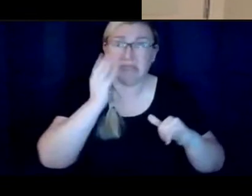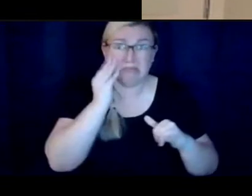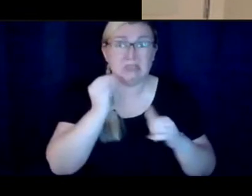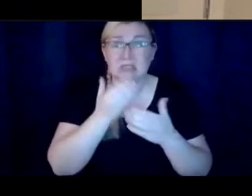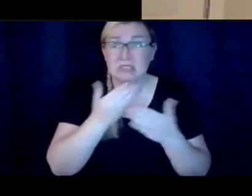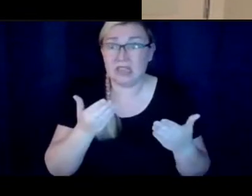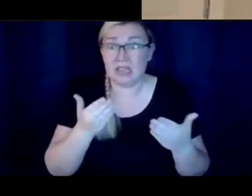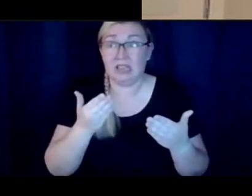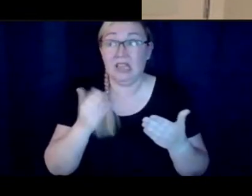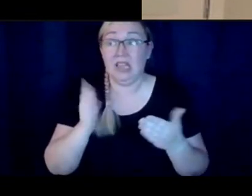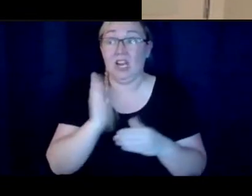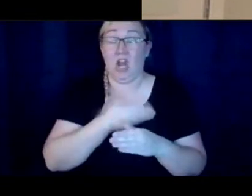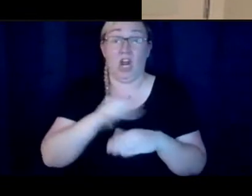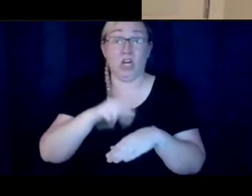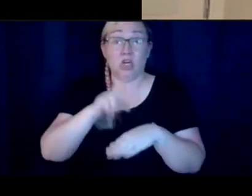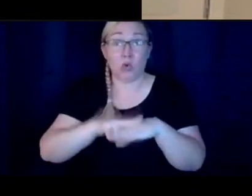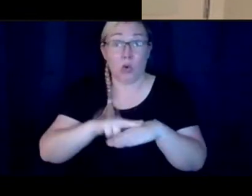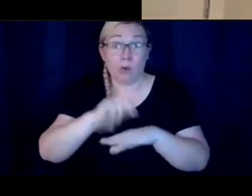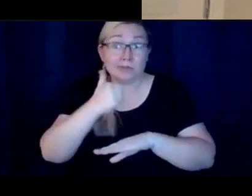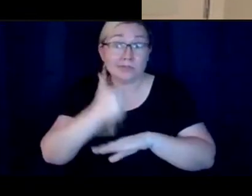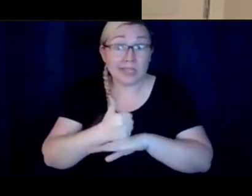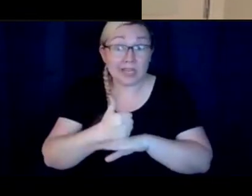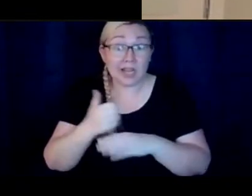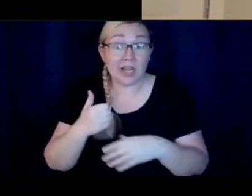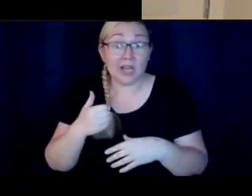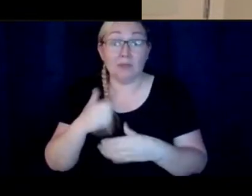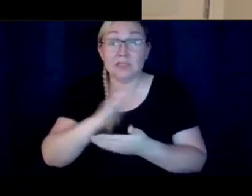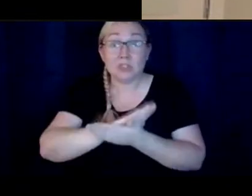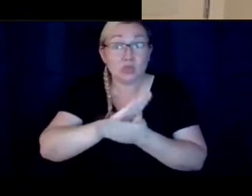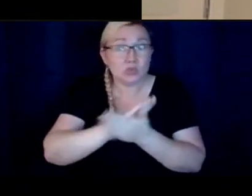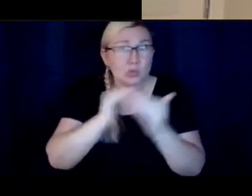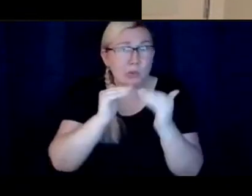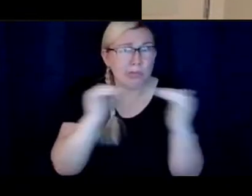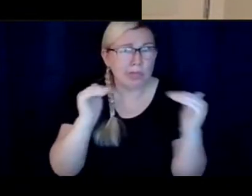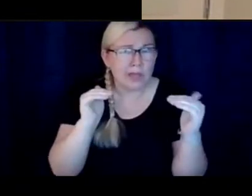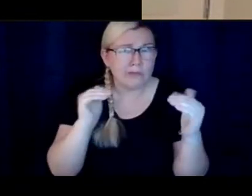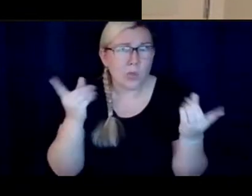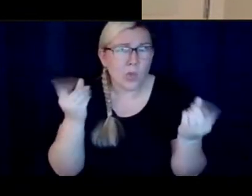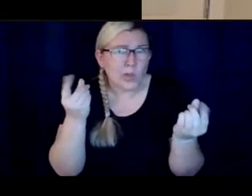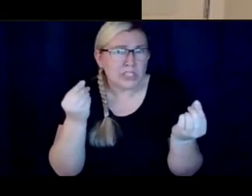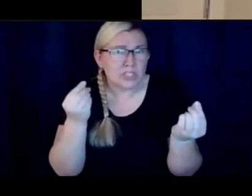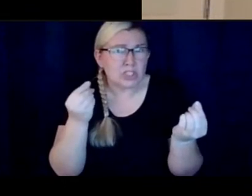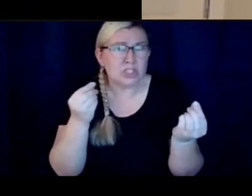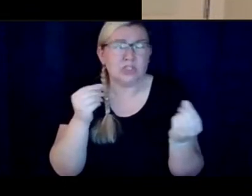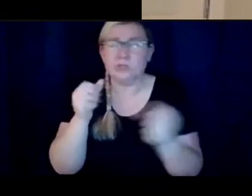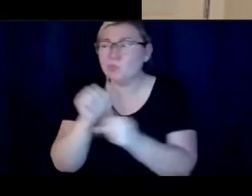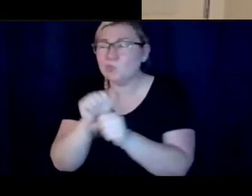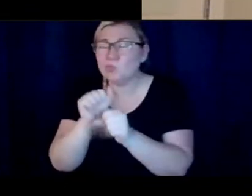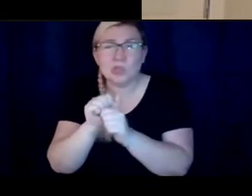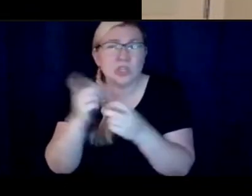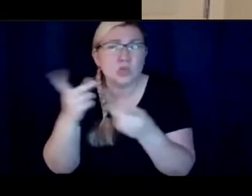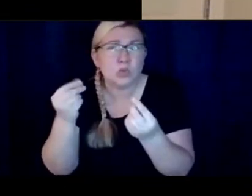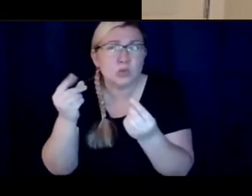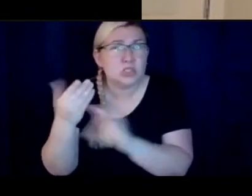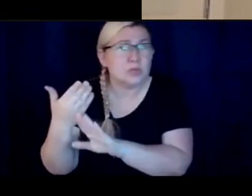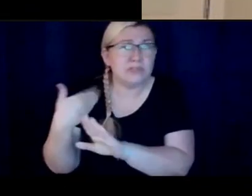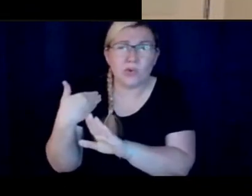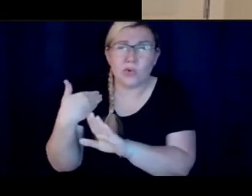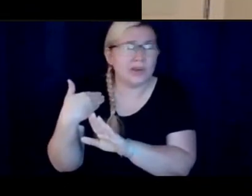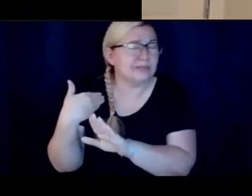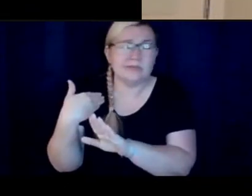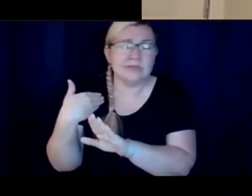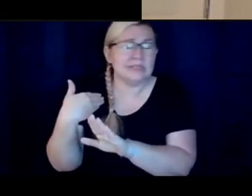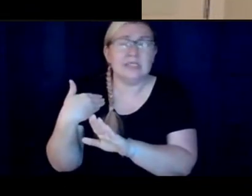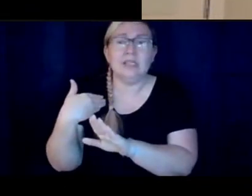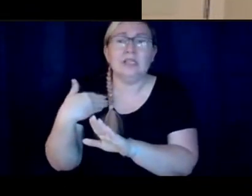things, whether it's at the school level or any other workplace, we just try to